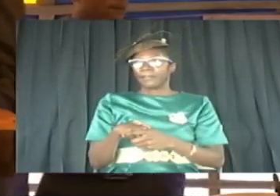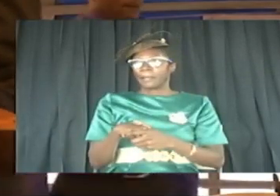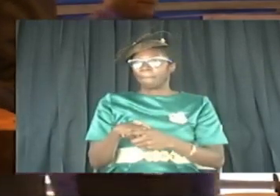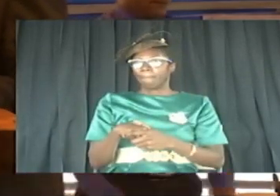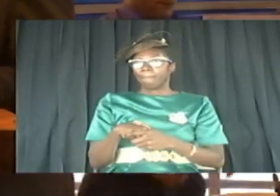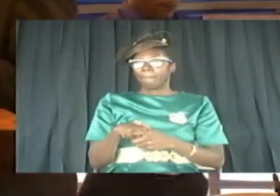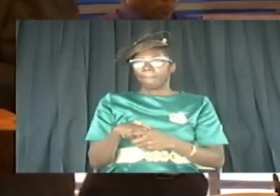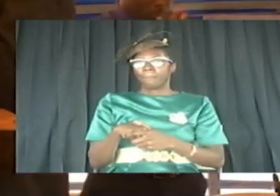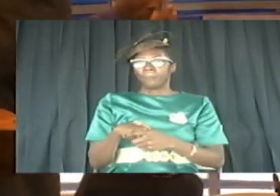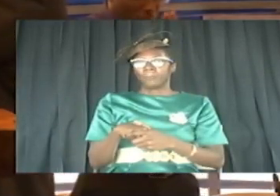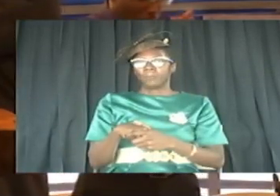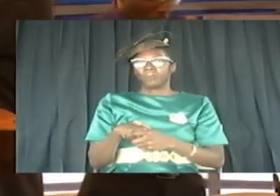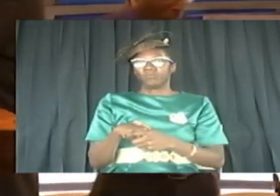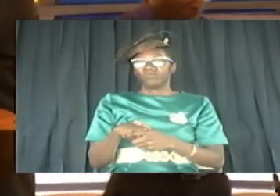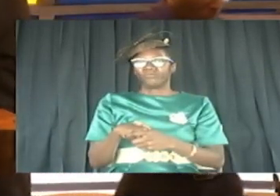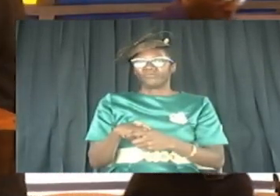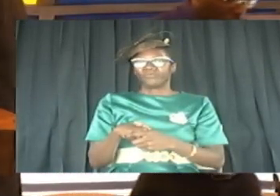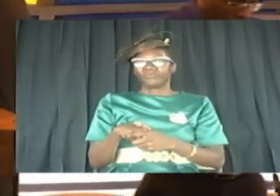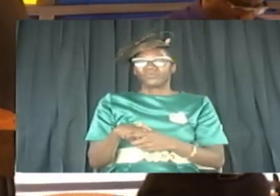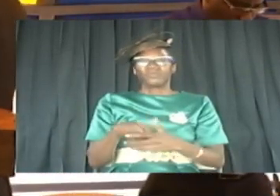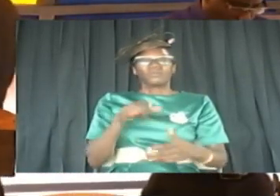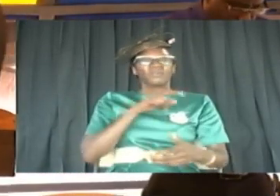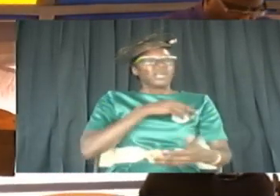I want to be a Lord.